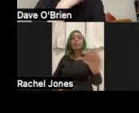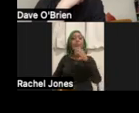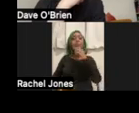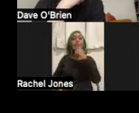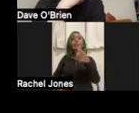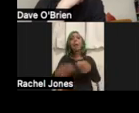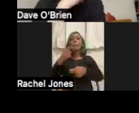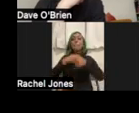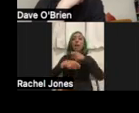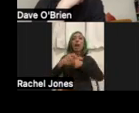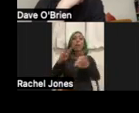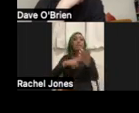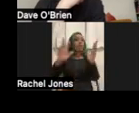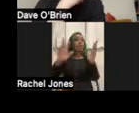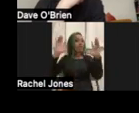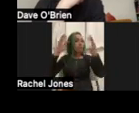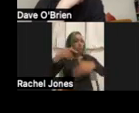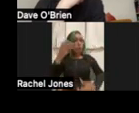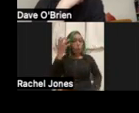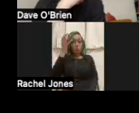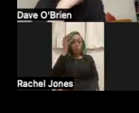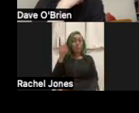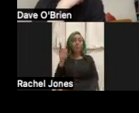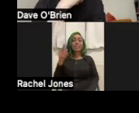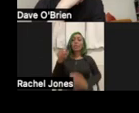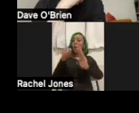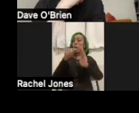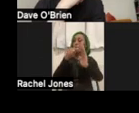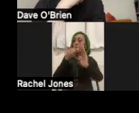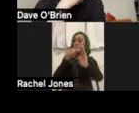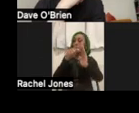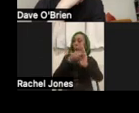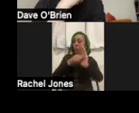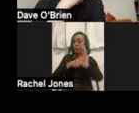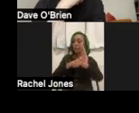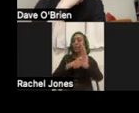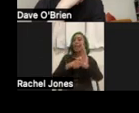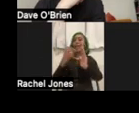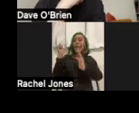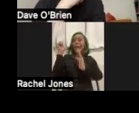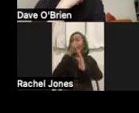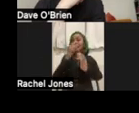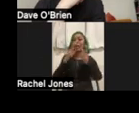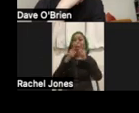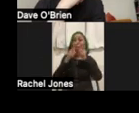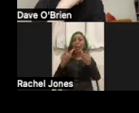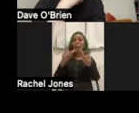of very conscious of the ways in which policy and academic language can be very reductive